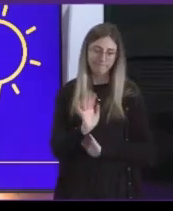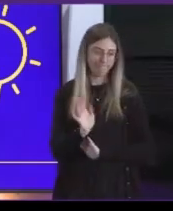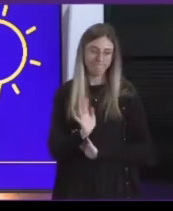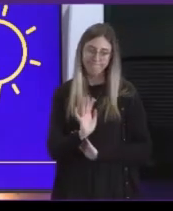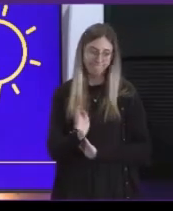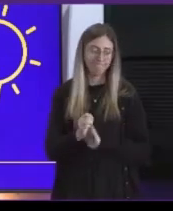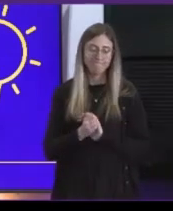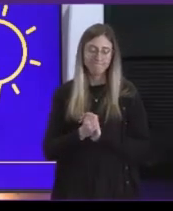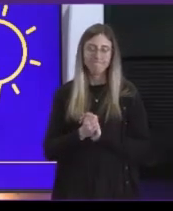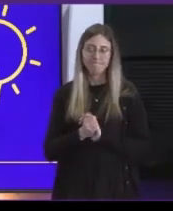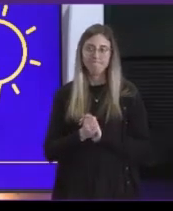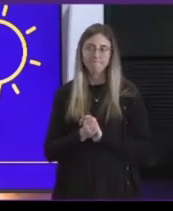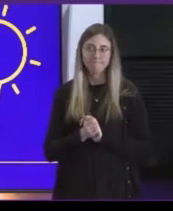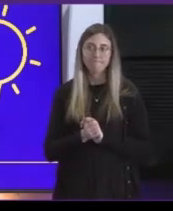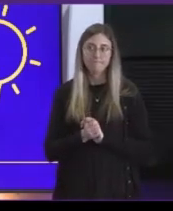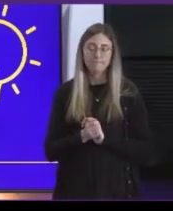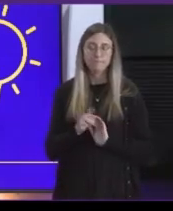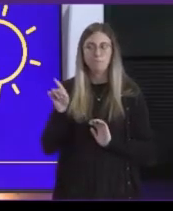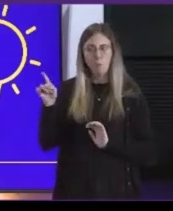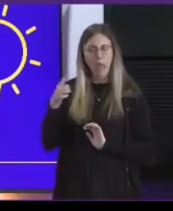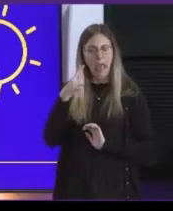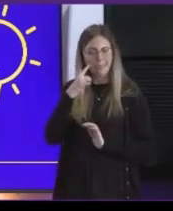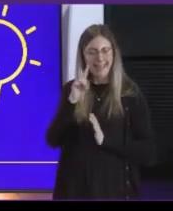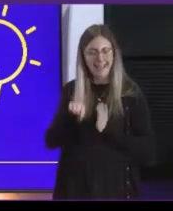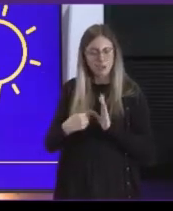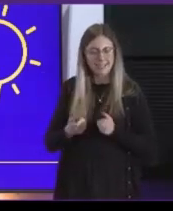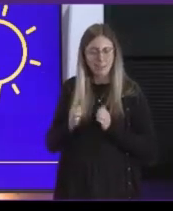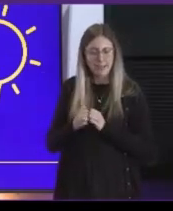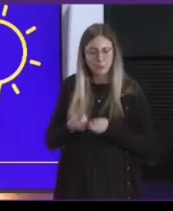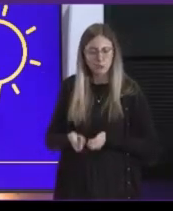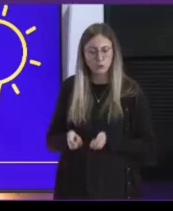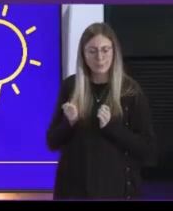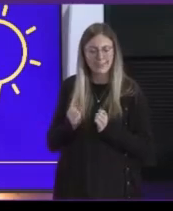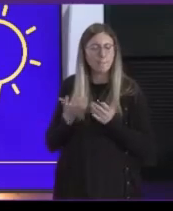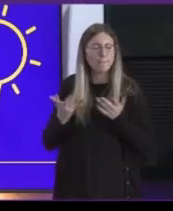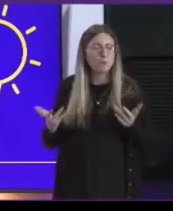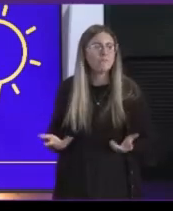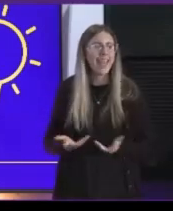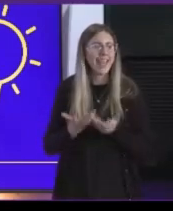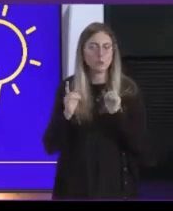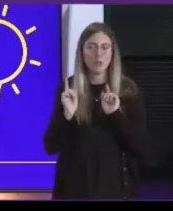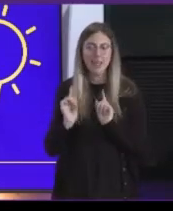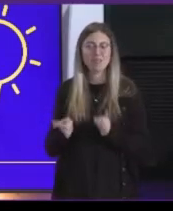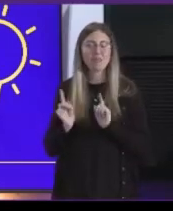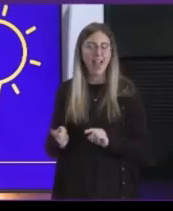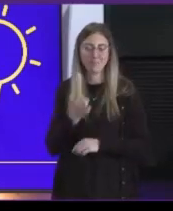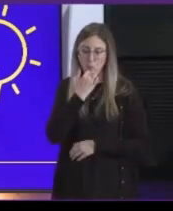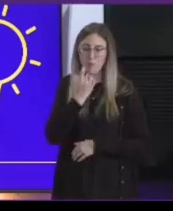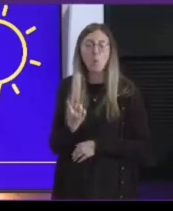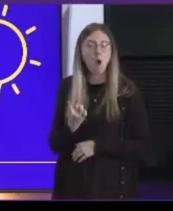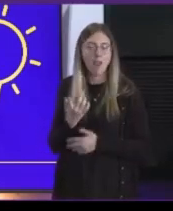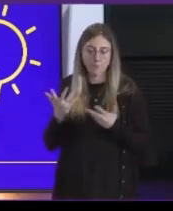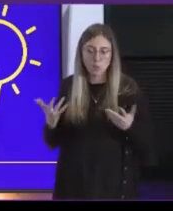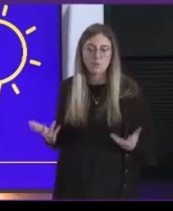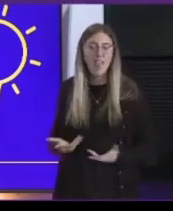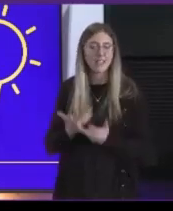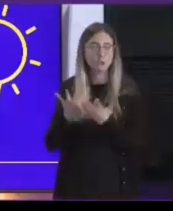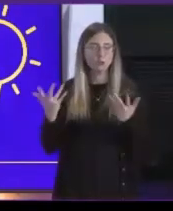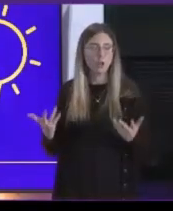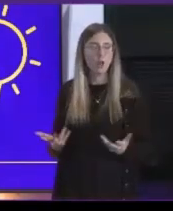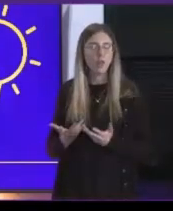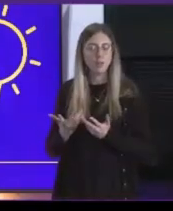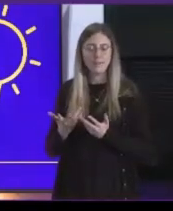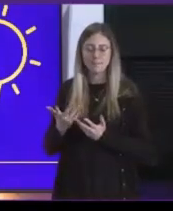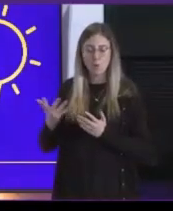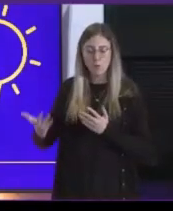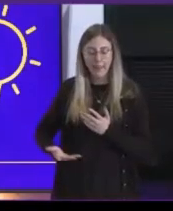either, because I think what Jessica was touching on, you know, the motivation is actually key. The motivation within